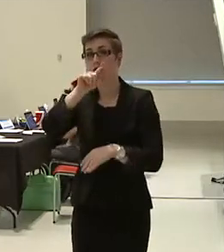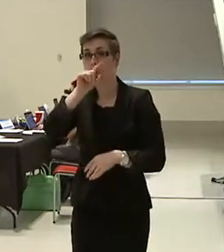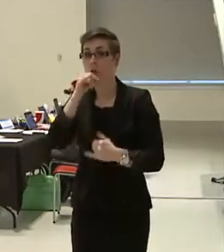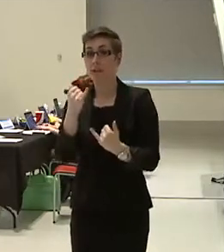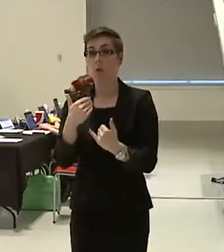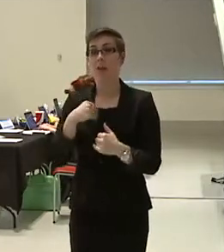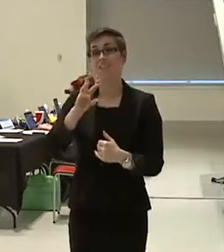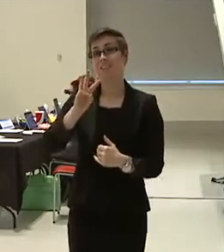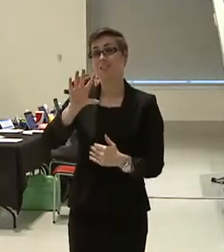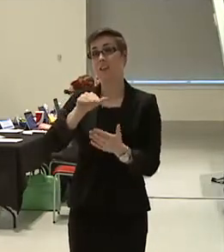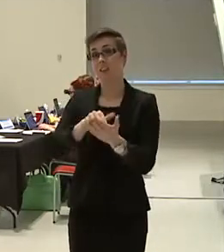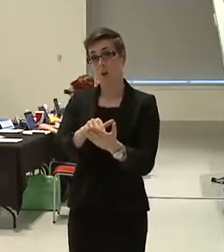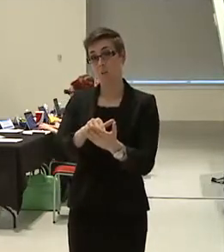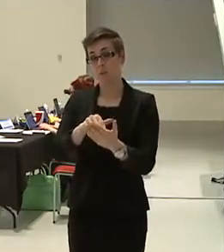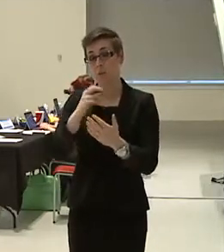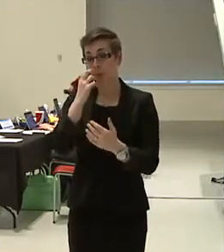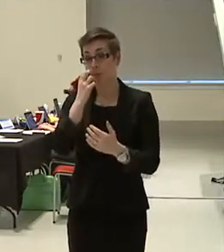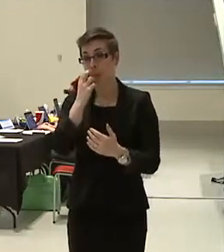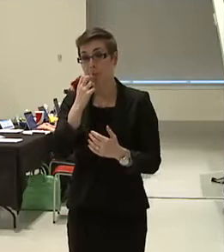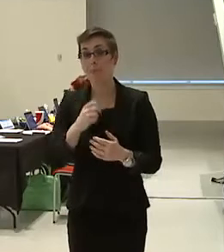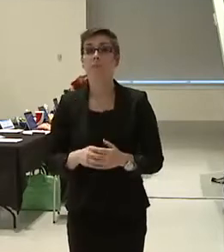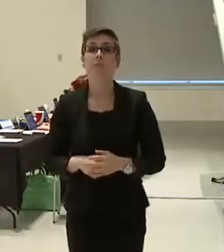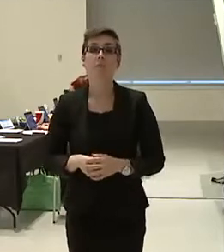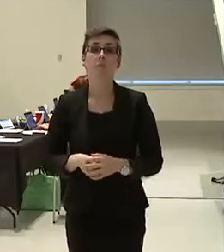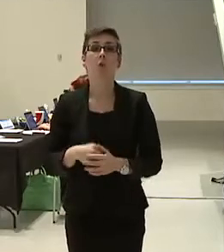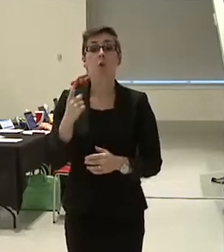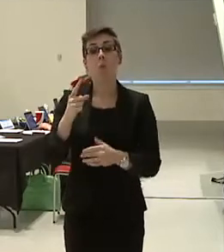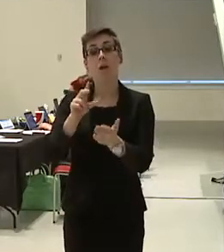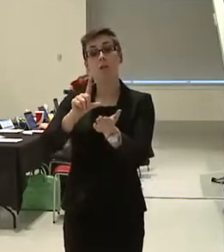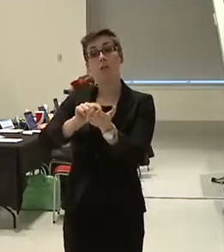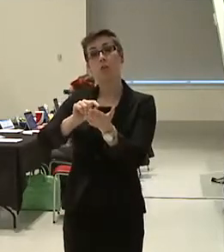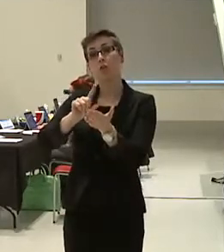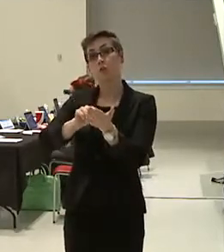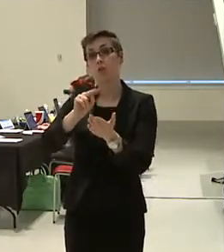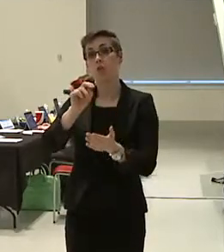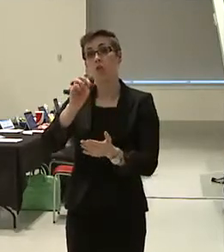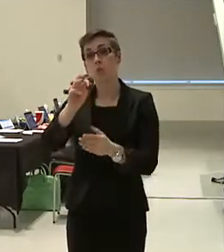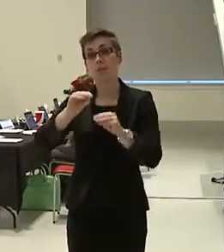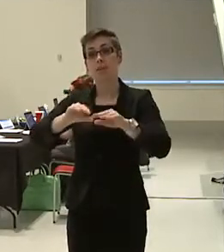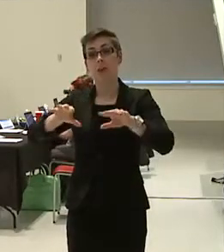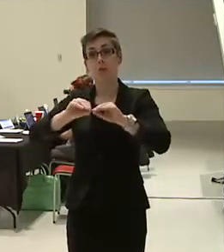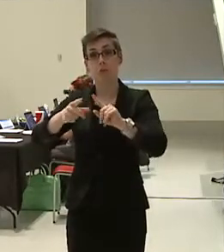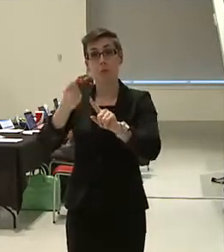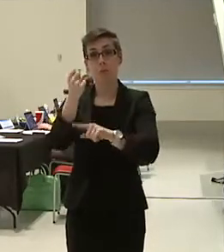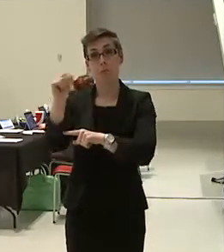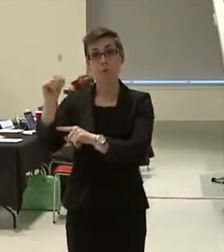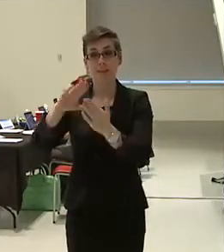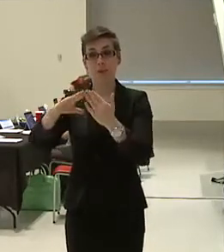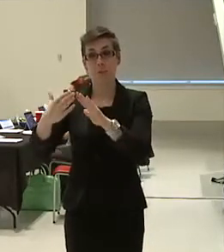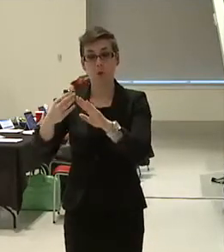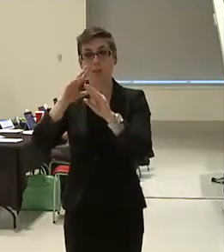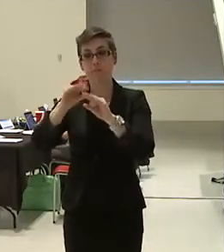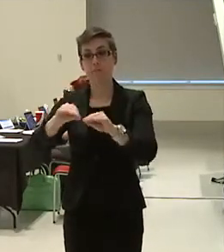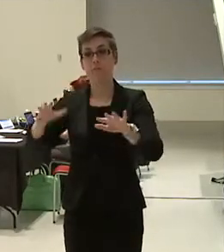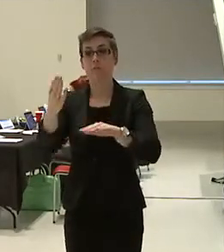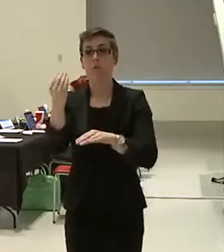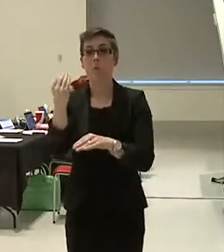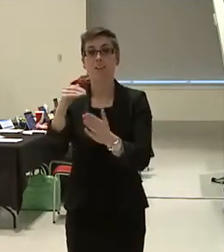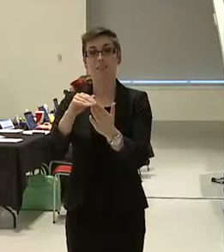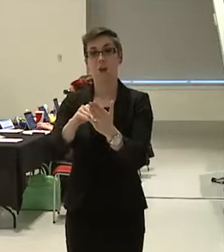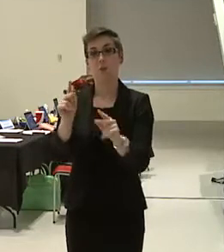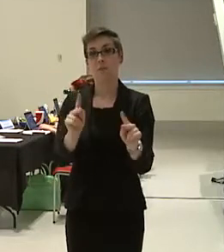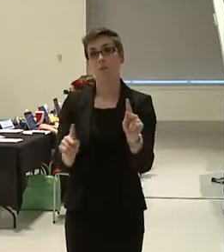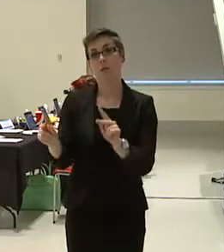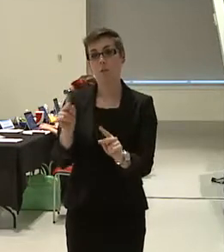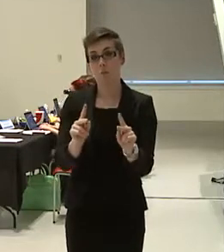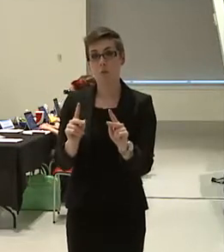about 65,000. I also manage one of the newsletters that goes out from the protest community. We distribute it to about 14,000 people. Right